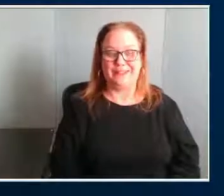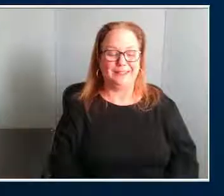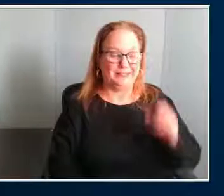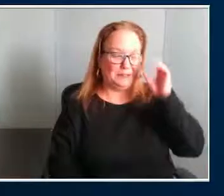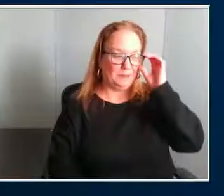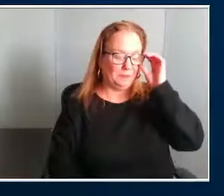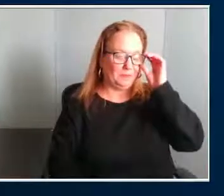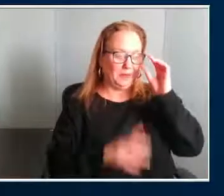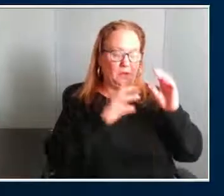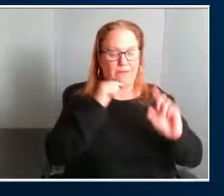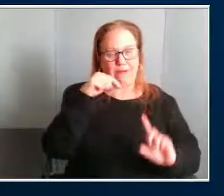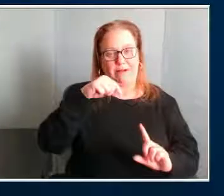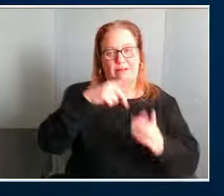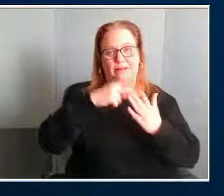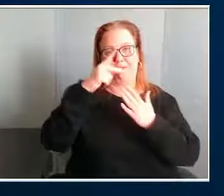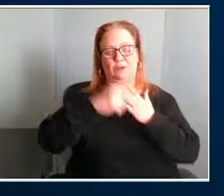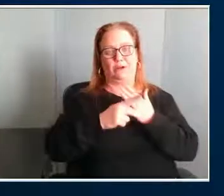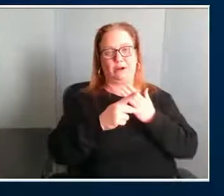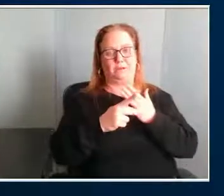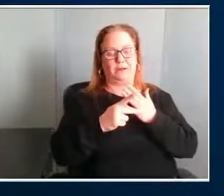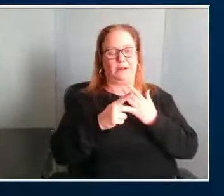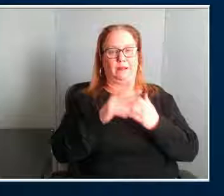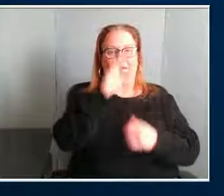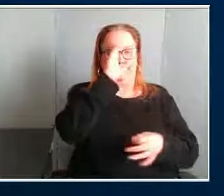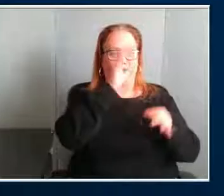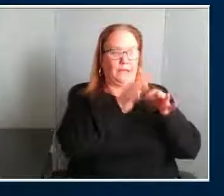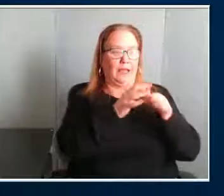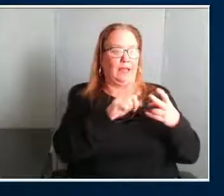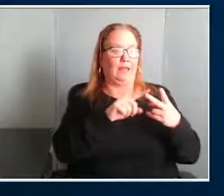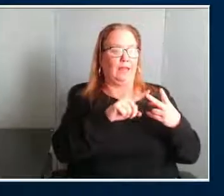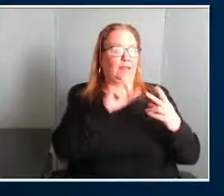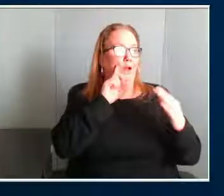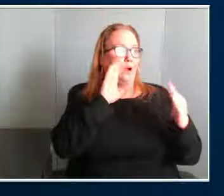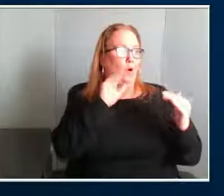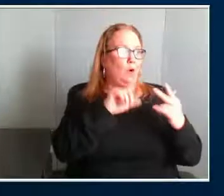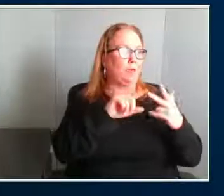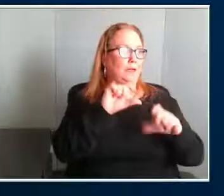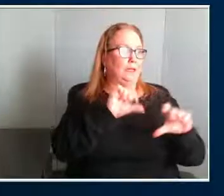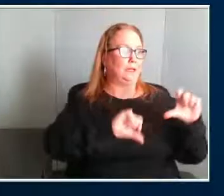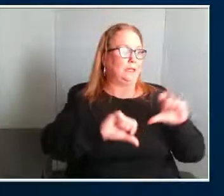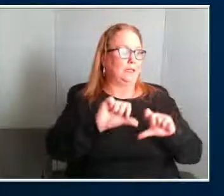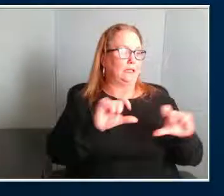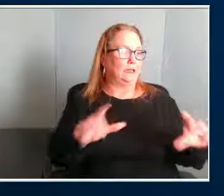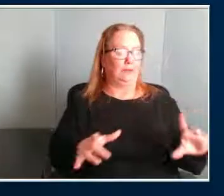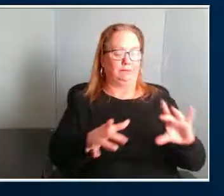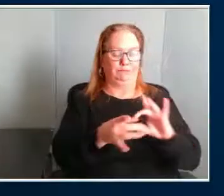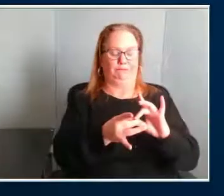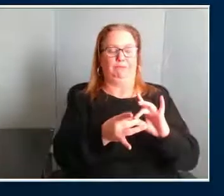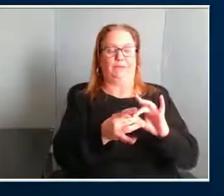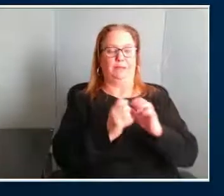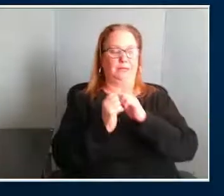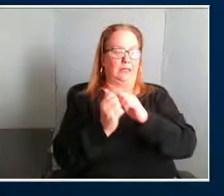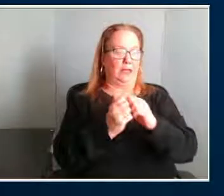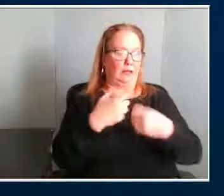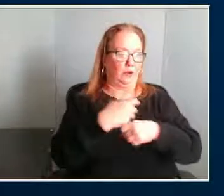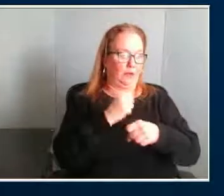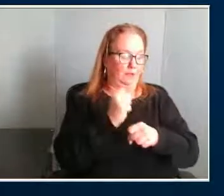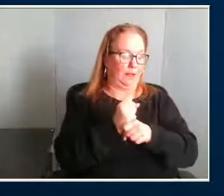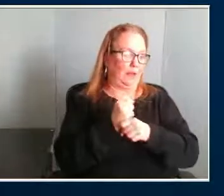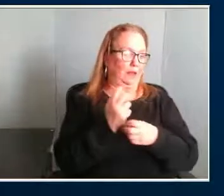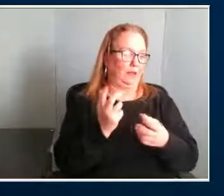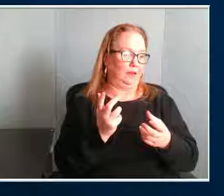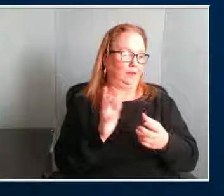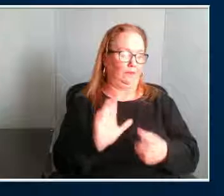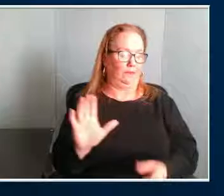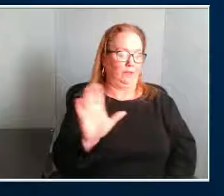program many times about the intersection of faith, hope, and science, how it comes together and can produce what, for those of us who